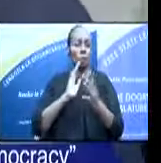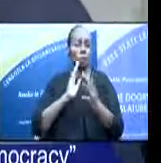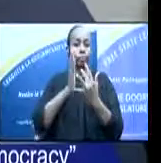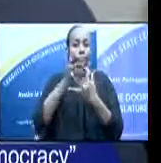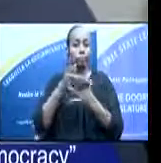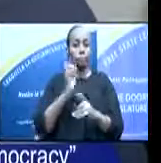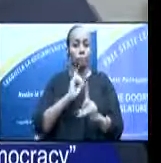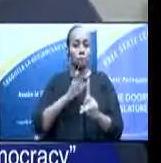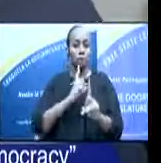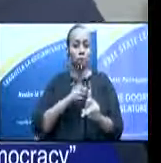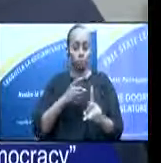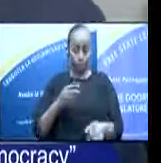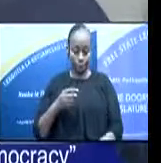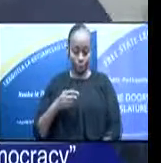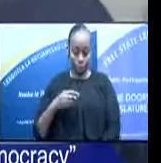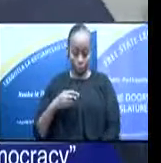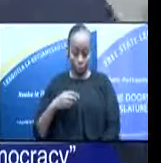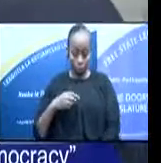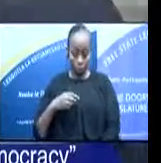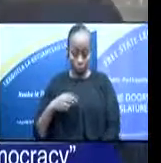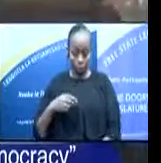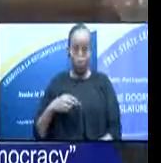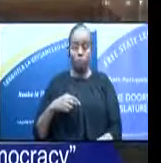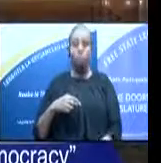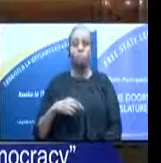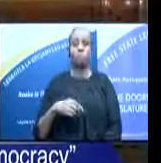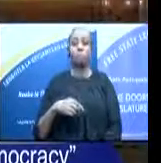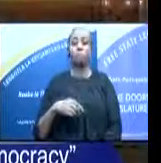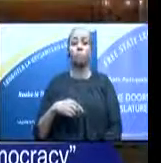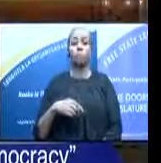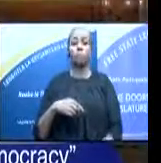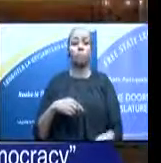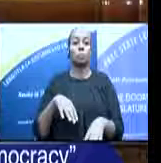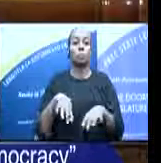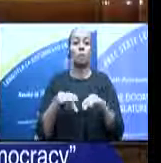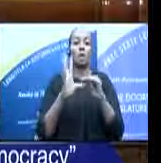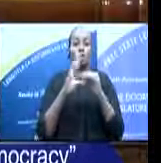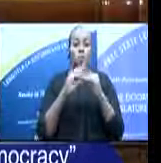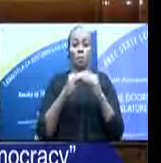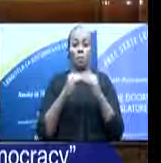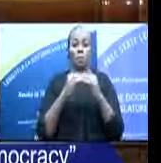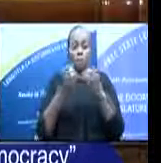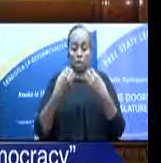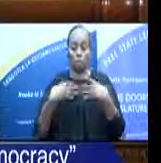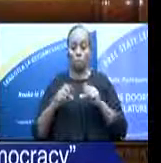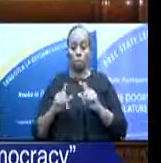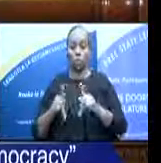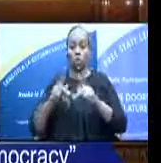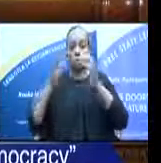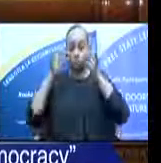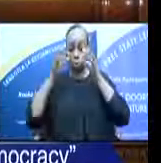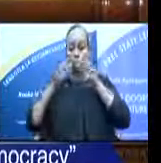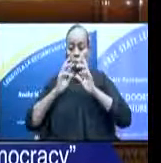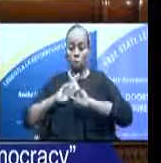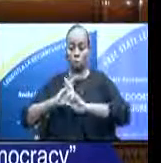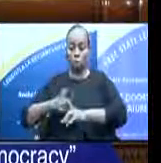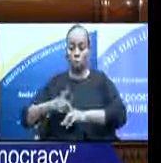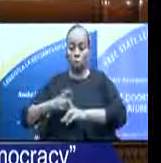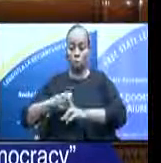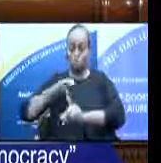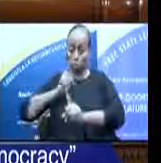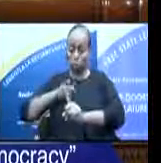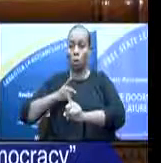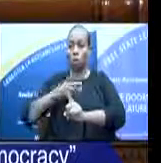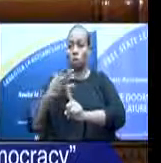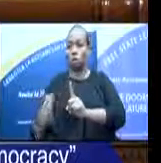Honorable members, when there is a member on the platform raising a point of order, give me a chance to respond to that point